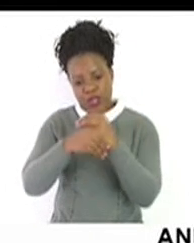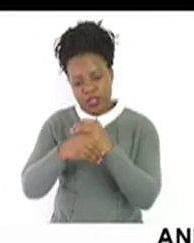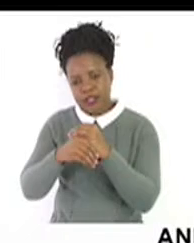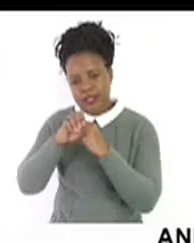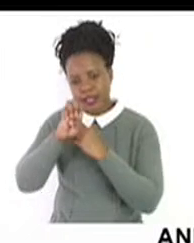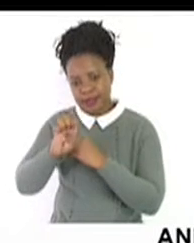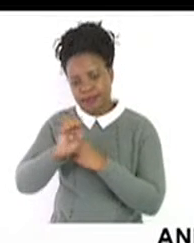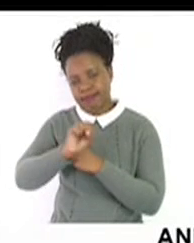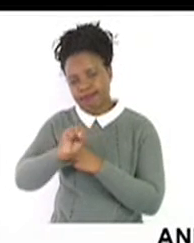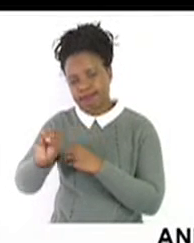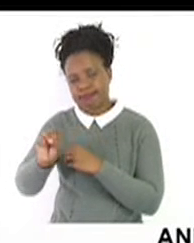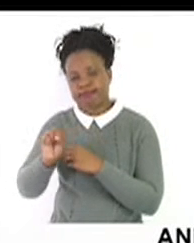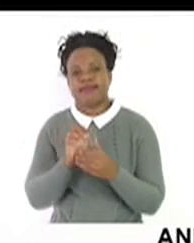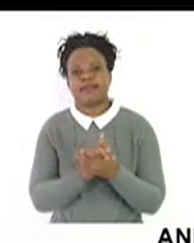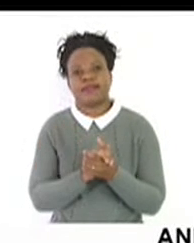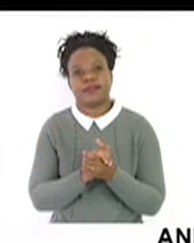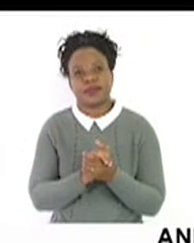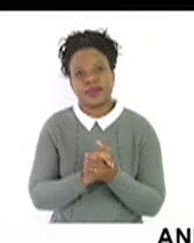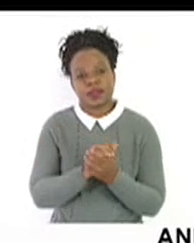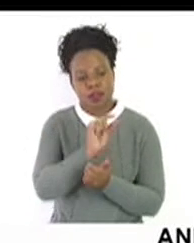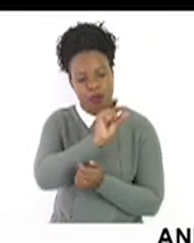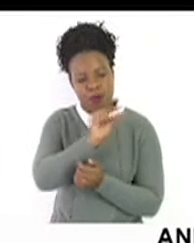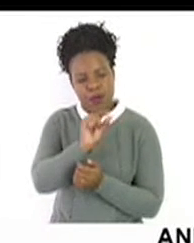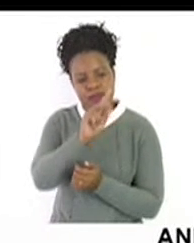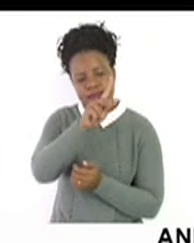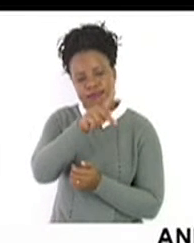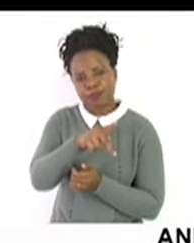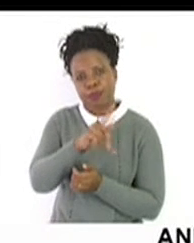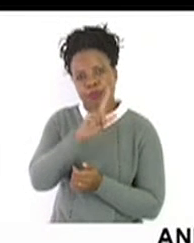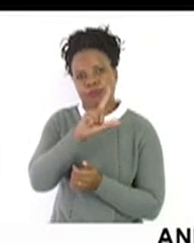Now, what are plurals?